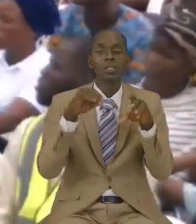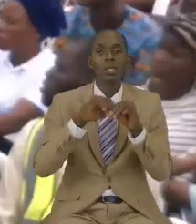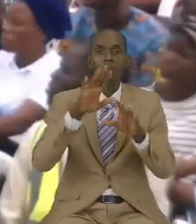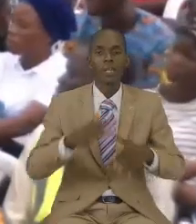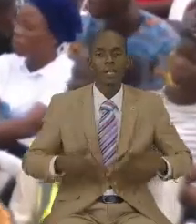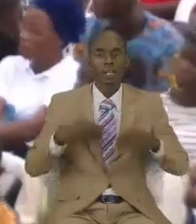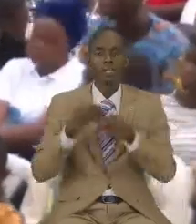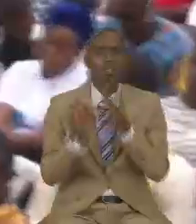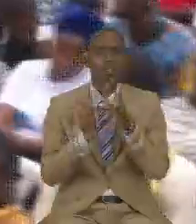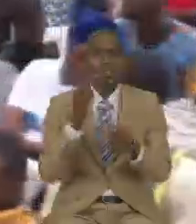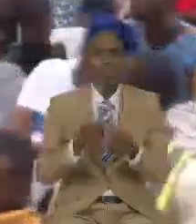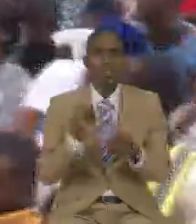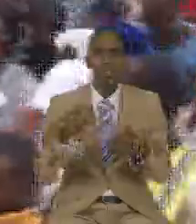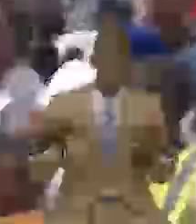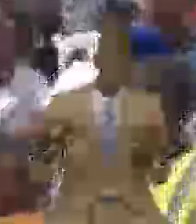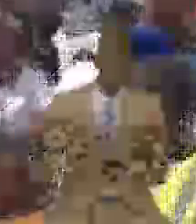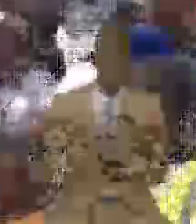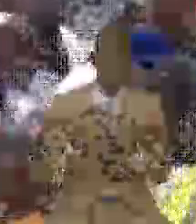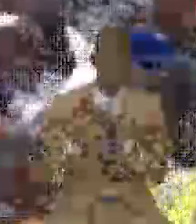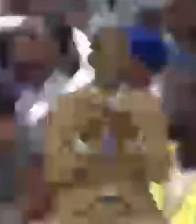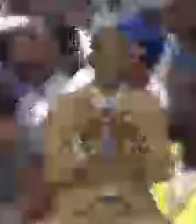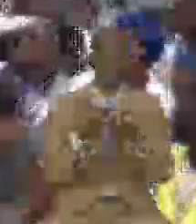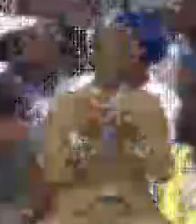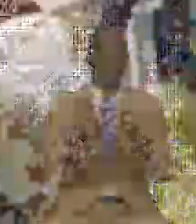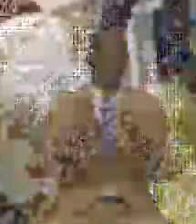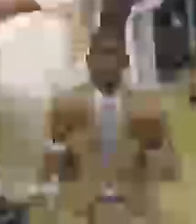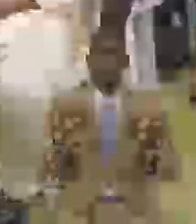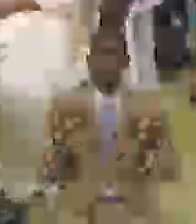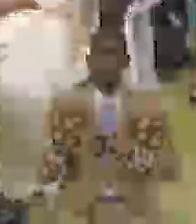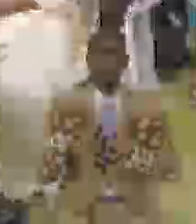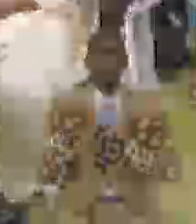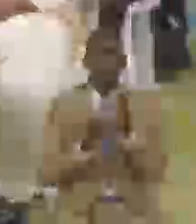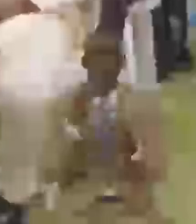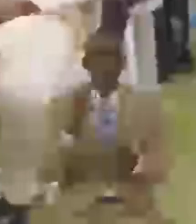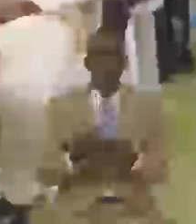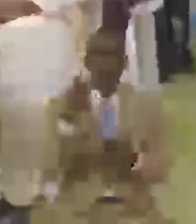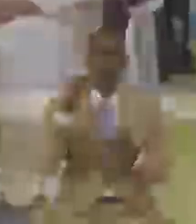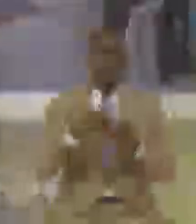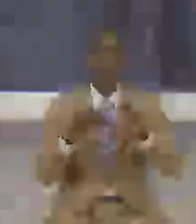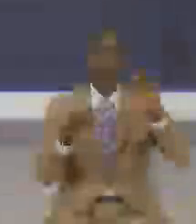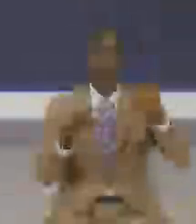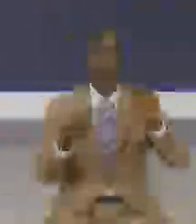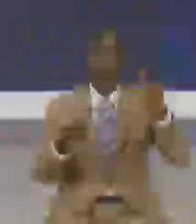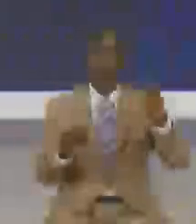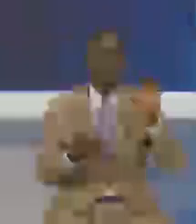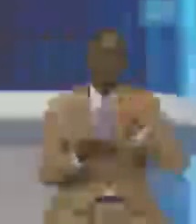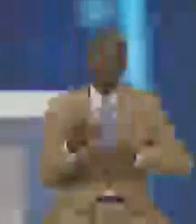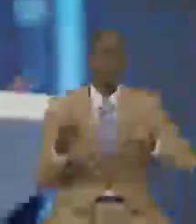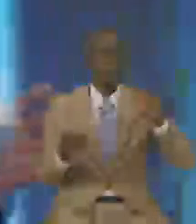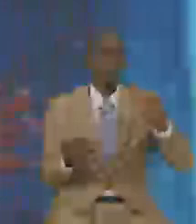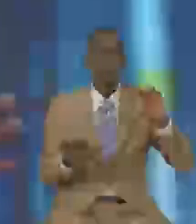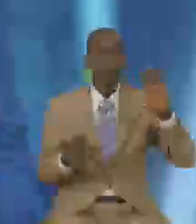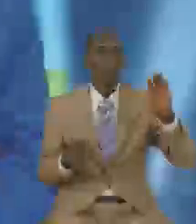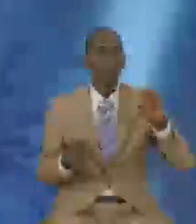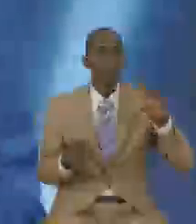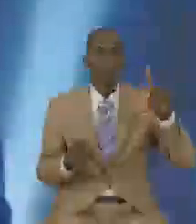today, a new companionship in your life today. Look at Colossians chapter 1, and I'm reading